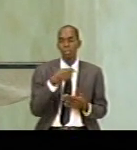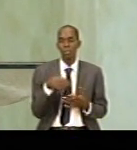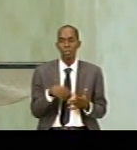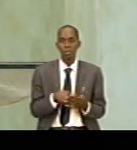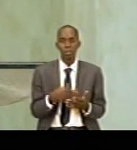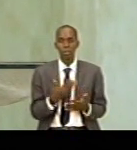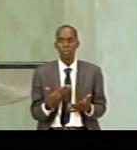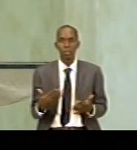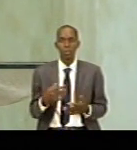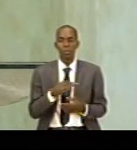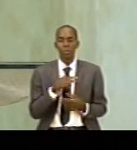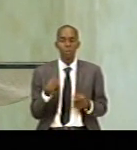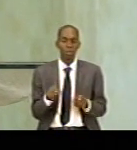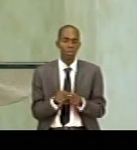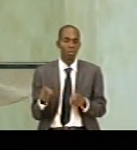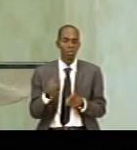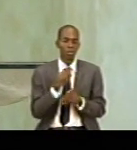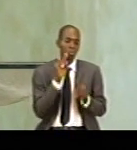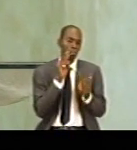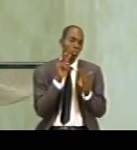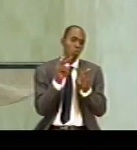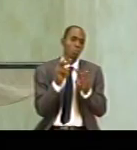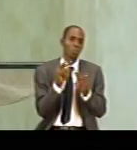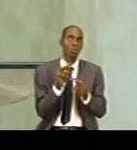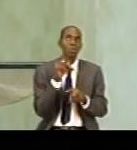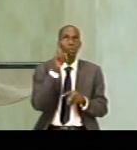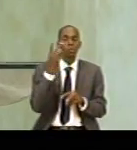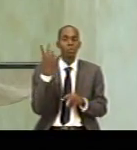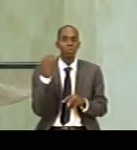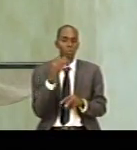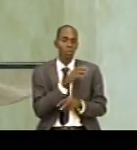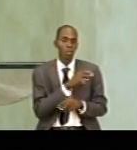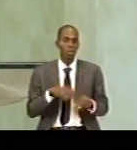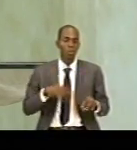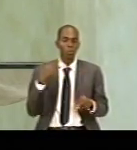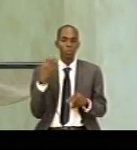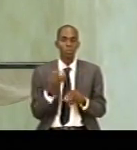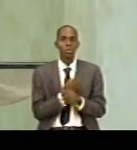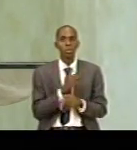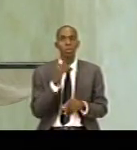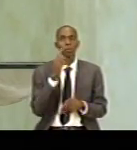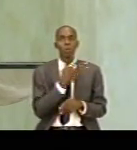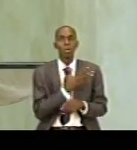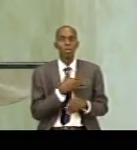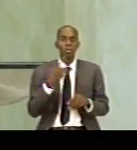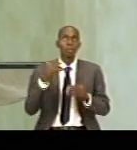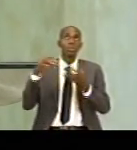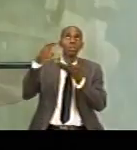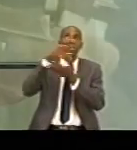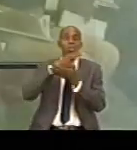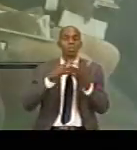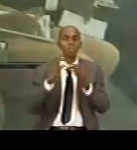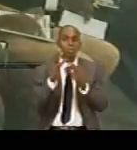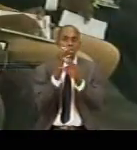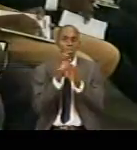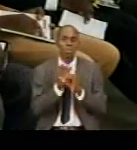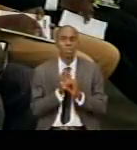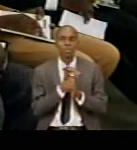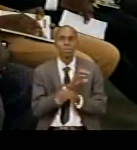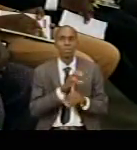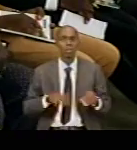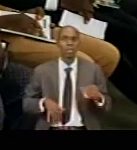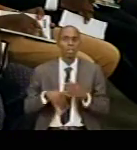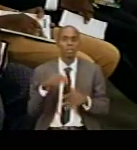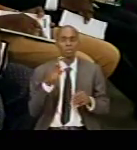beheld, he was taken up. That's the rapture. And a cloud received him out of their sight. And while they